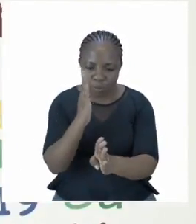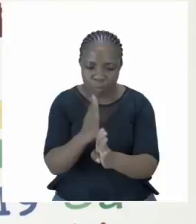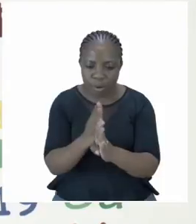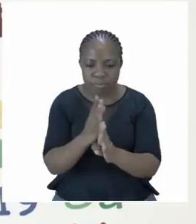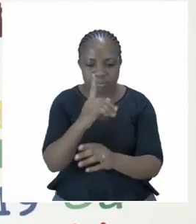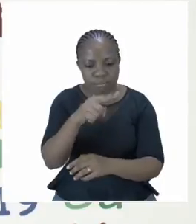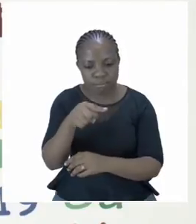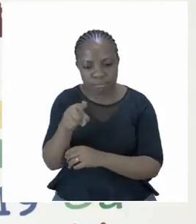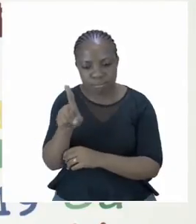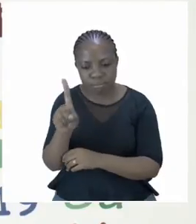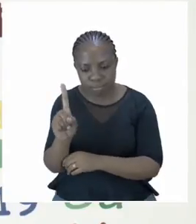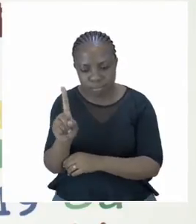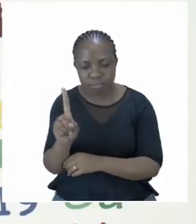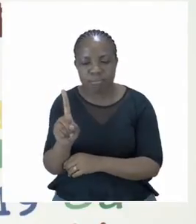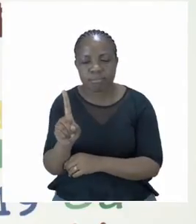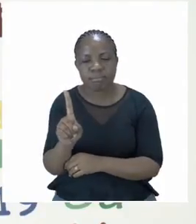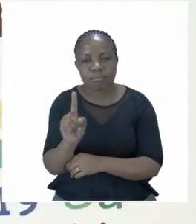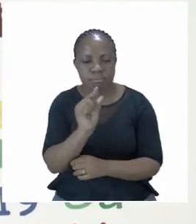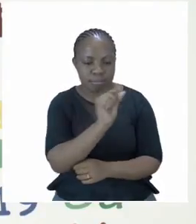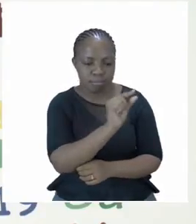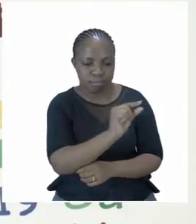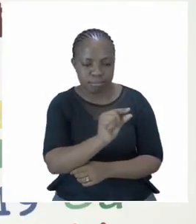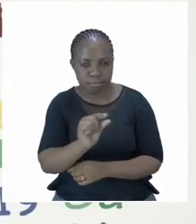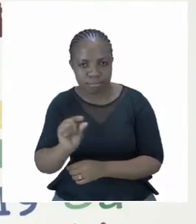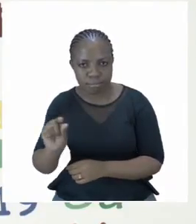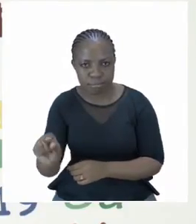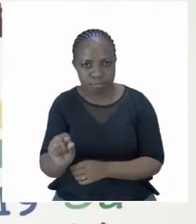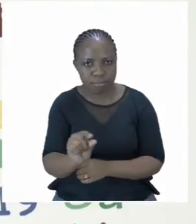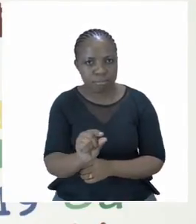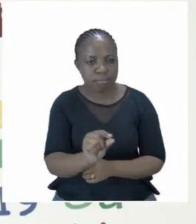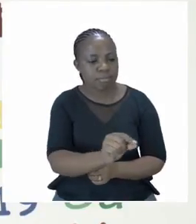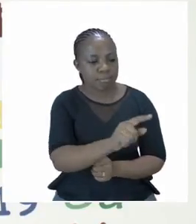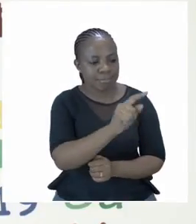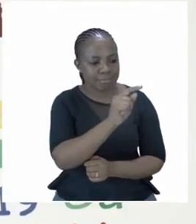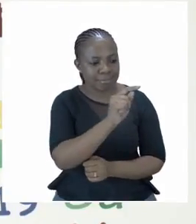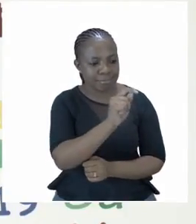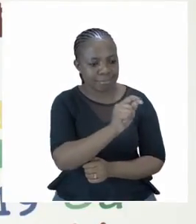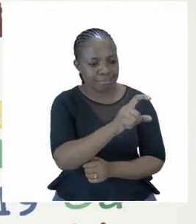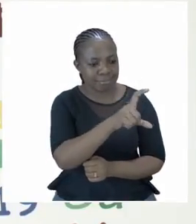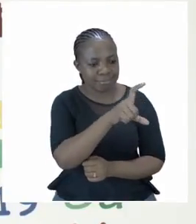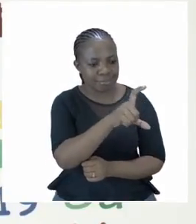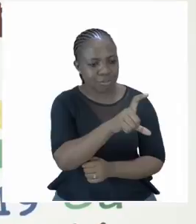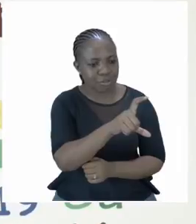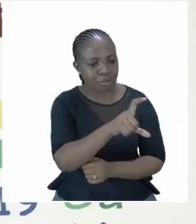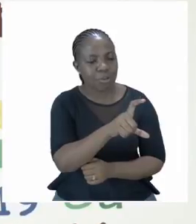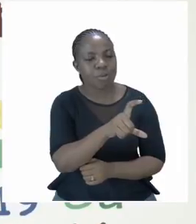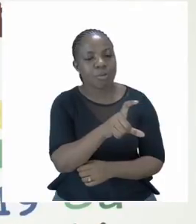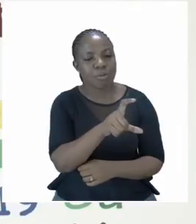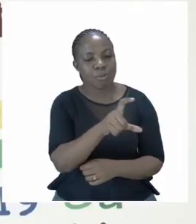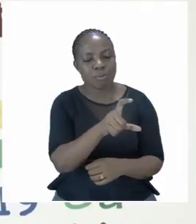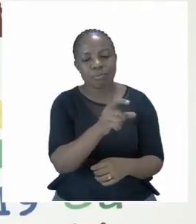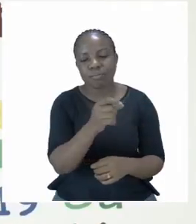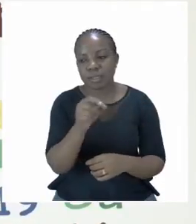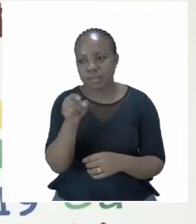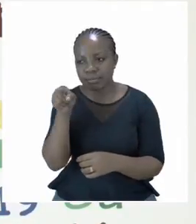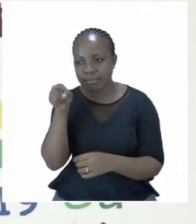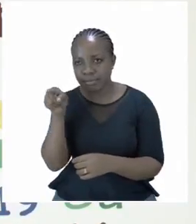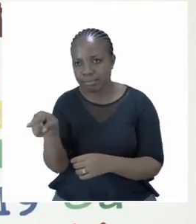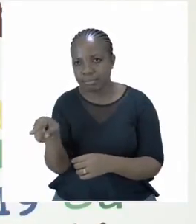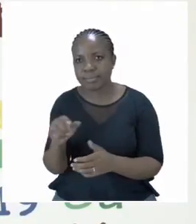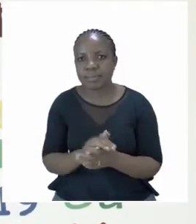letter and putting a full stop. Then when you are done with all of